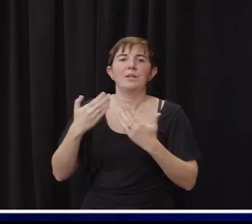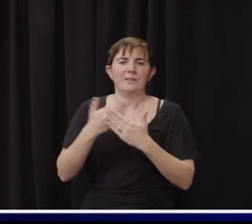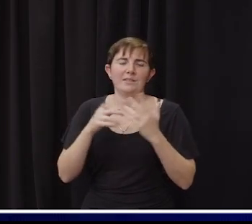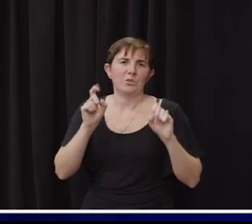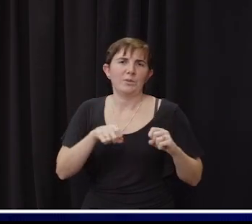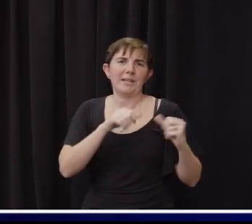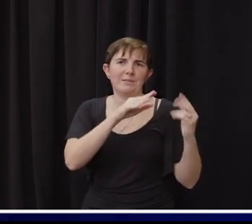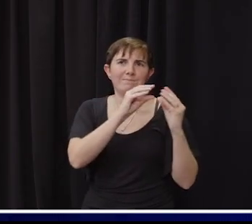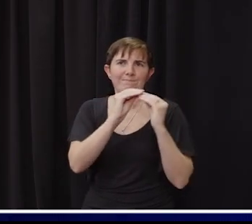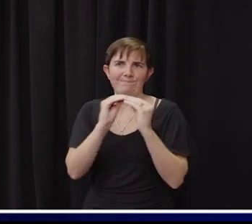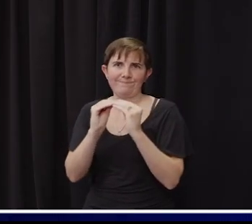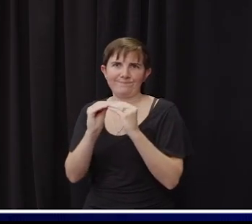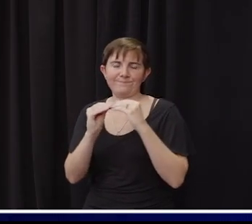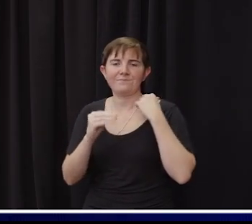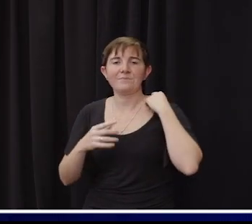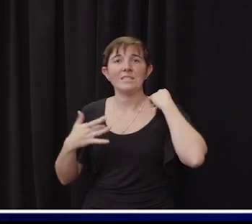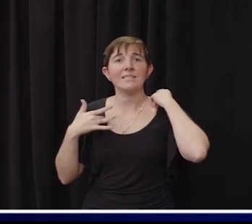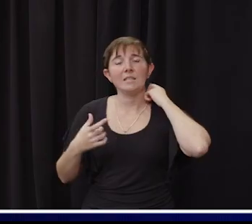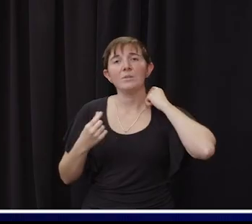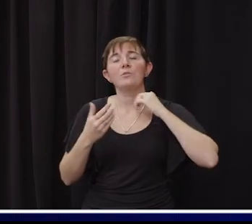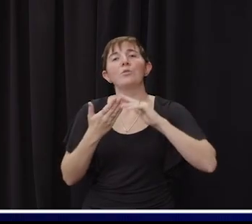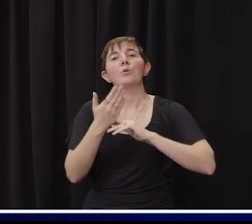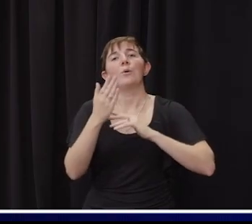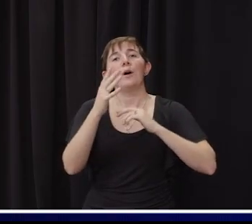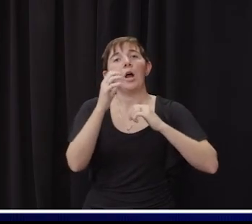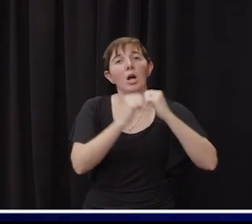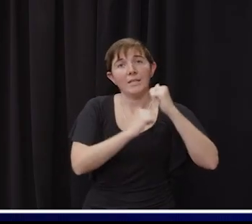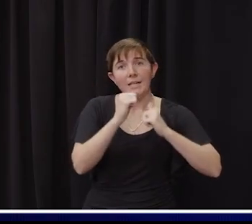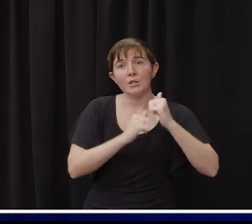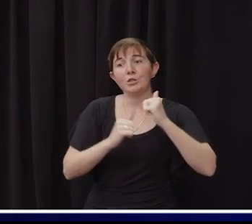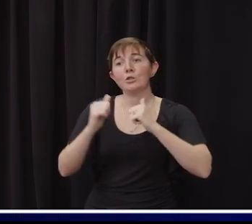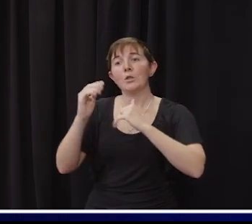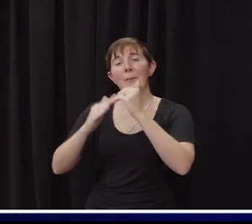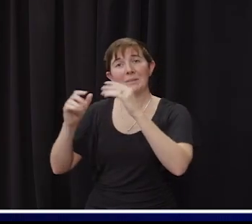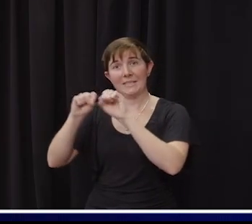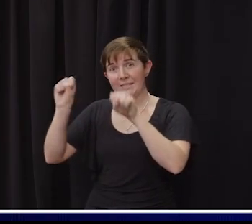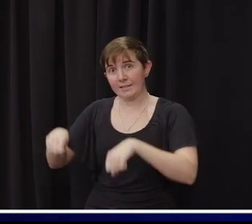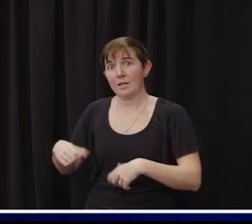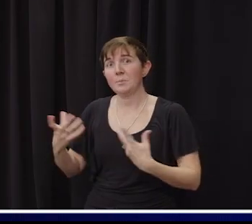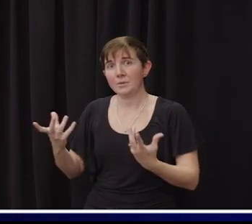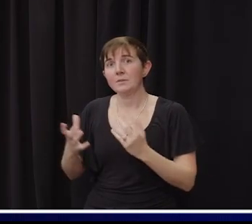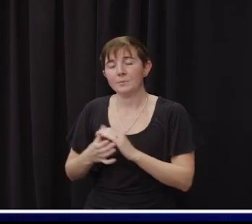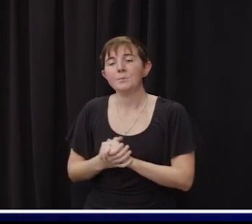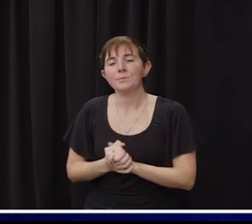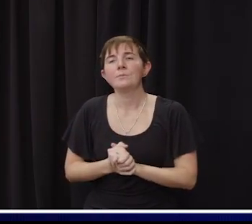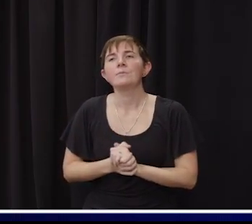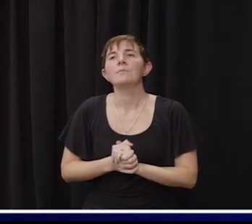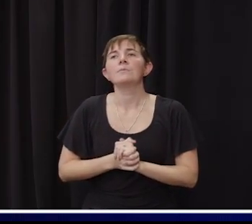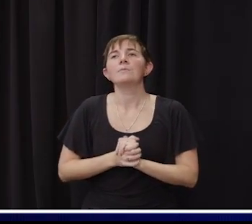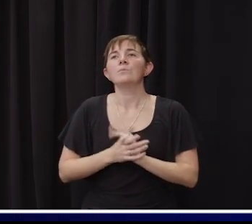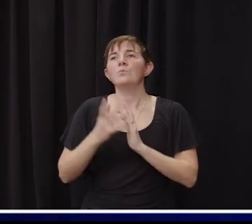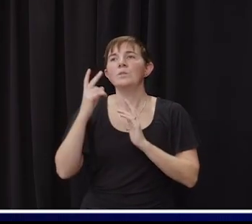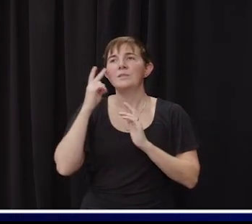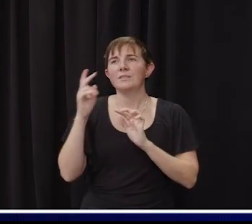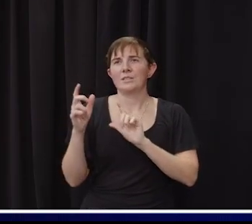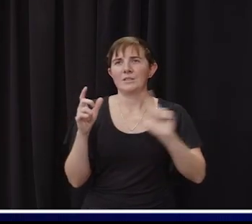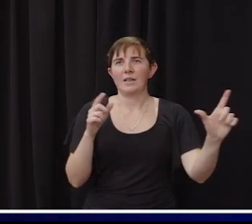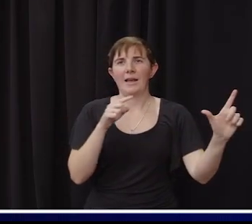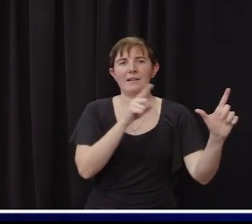address mostly by architecture, building systems. And you can see all the way on the